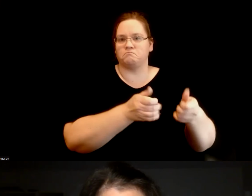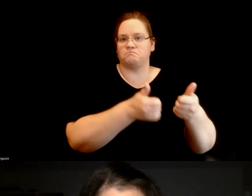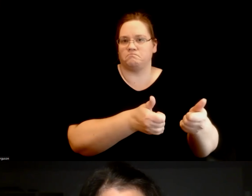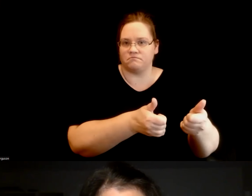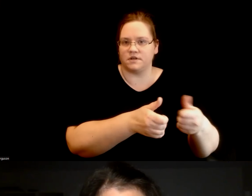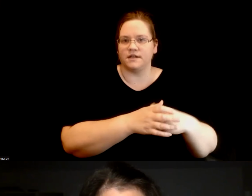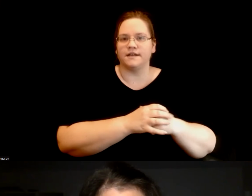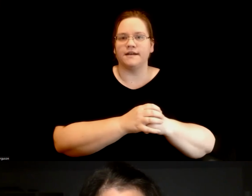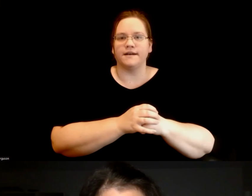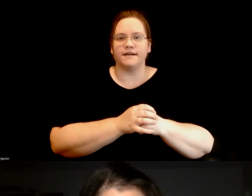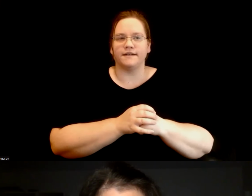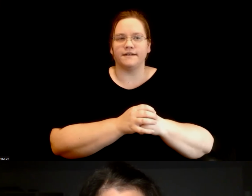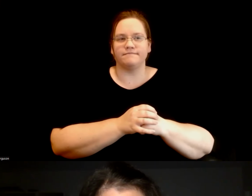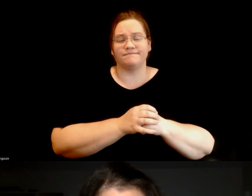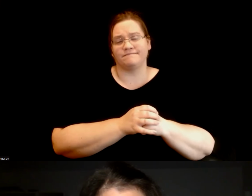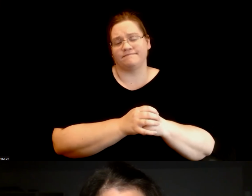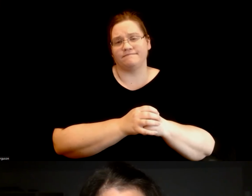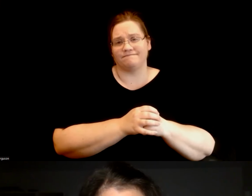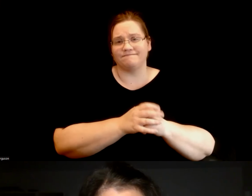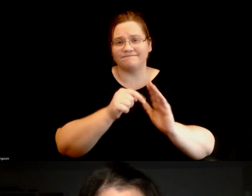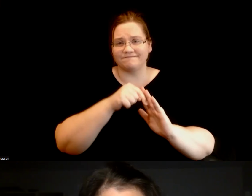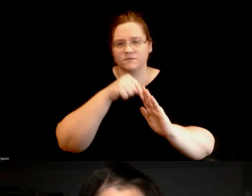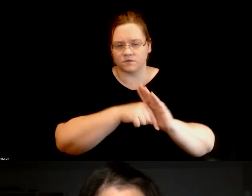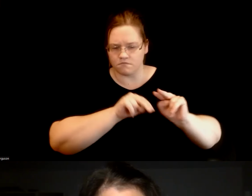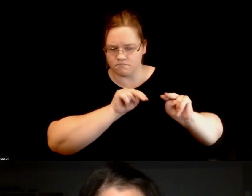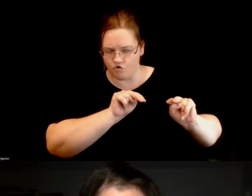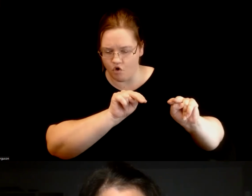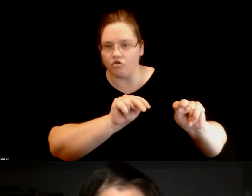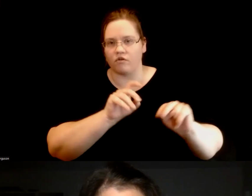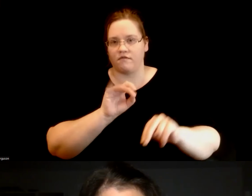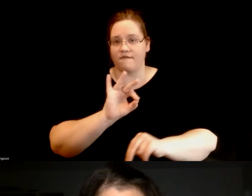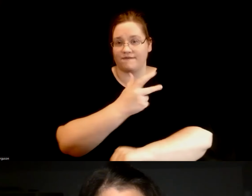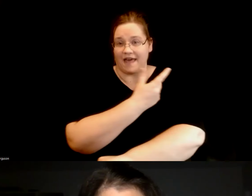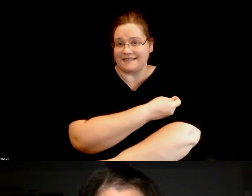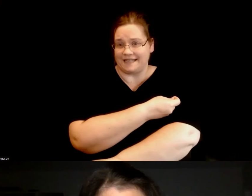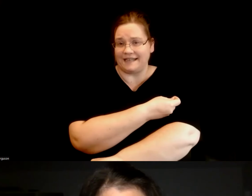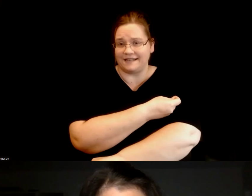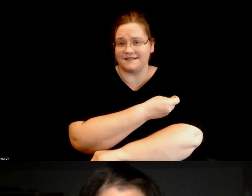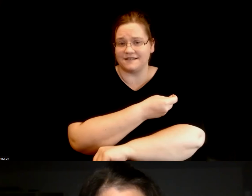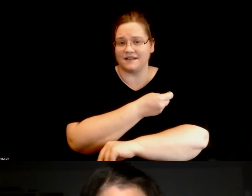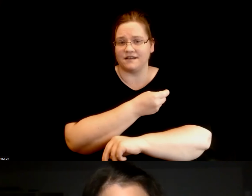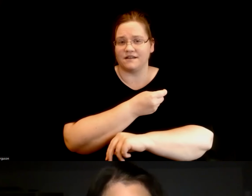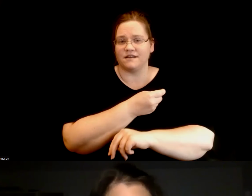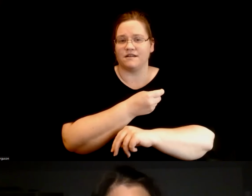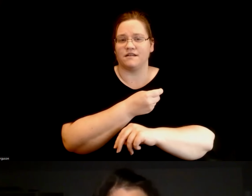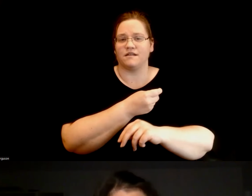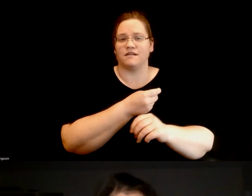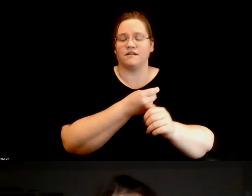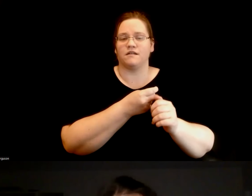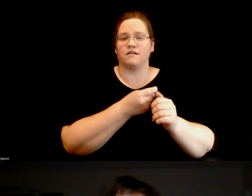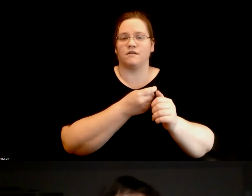were pretty extensive monitoring of vaccines through the vaccine